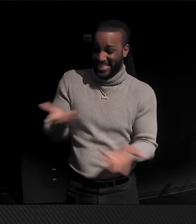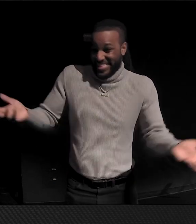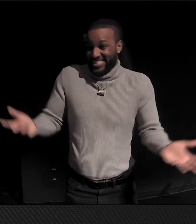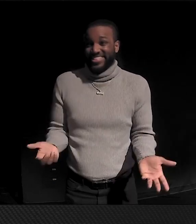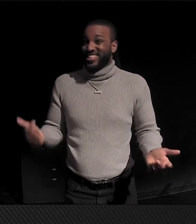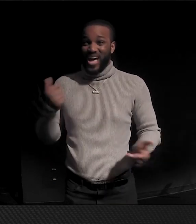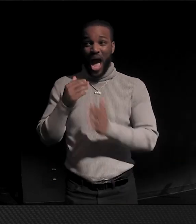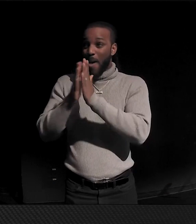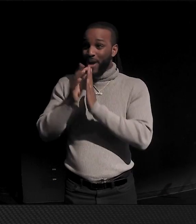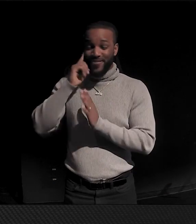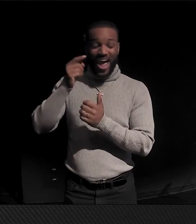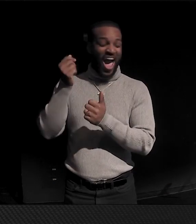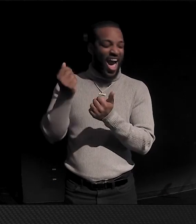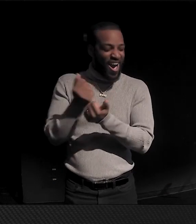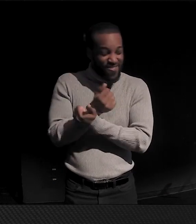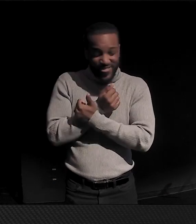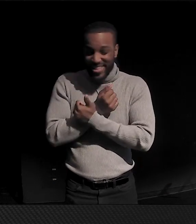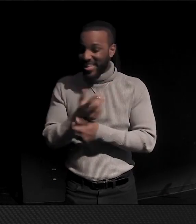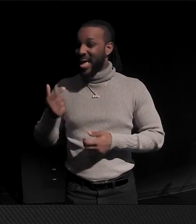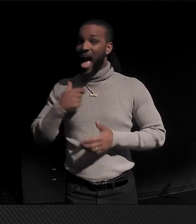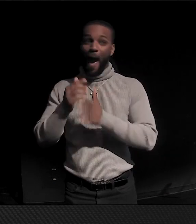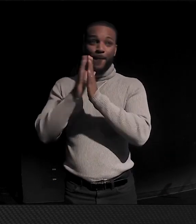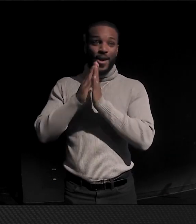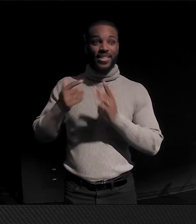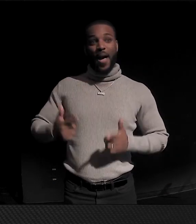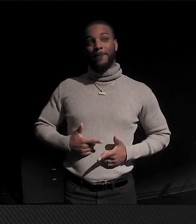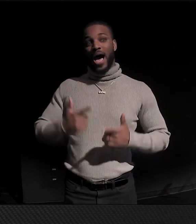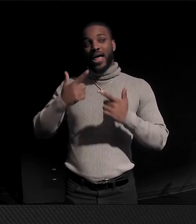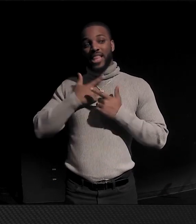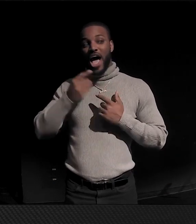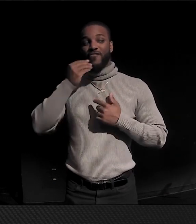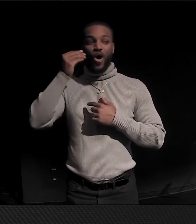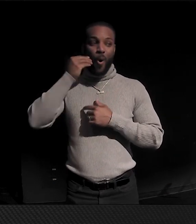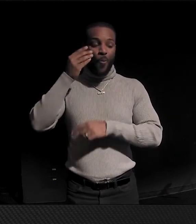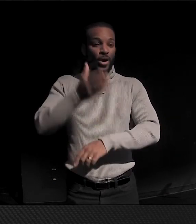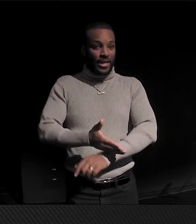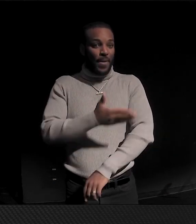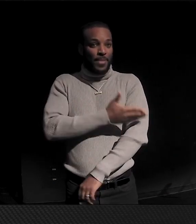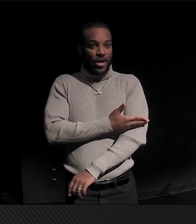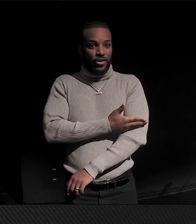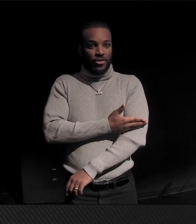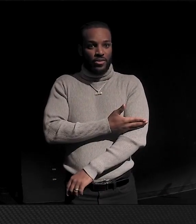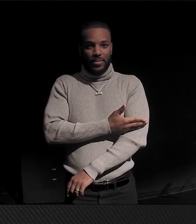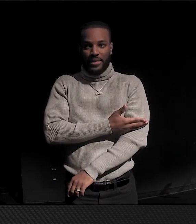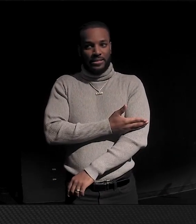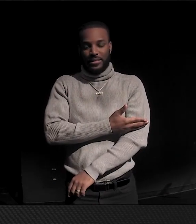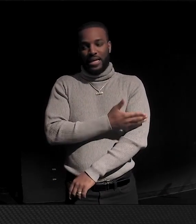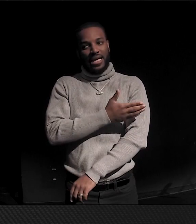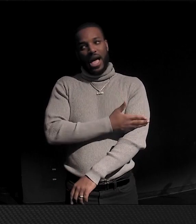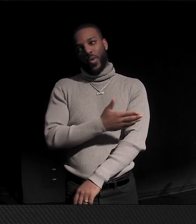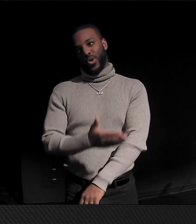prayed. I prayed that my life at home would get better. And it got worse.